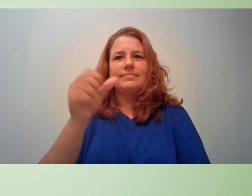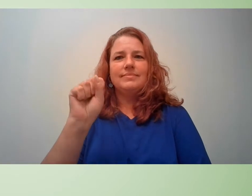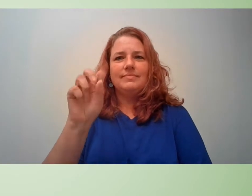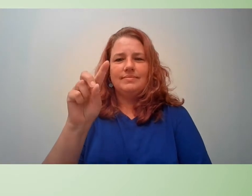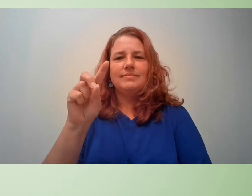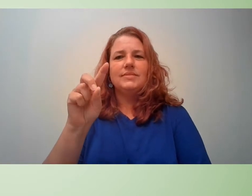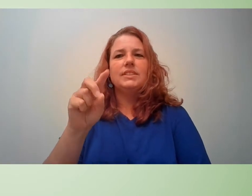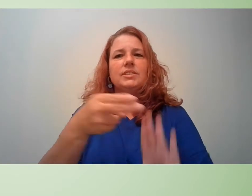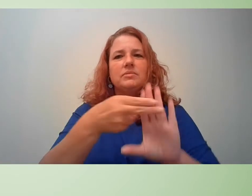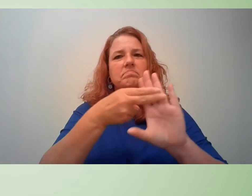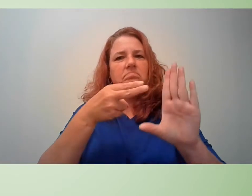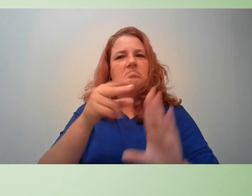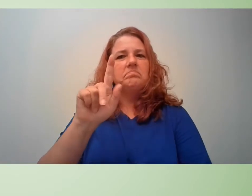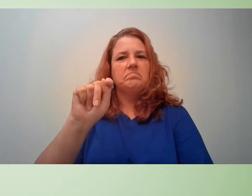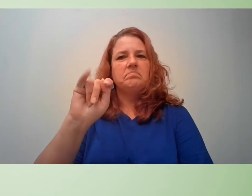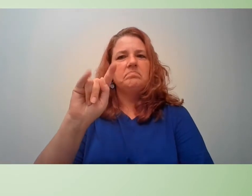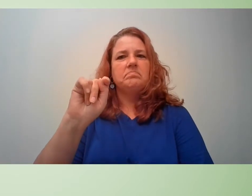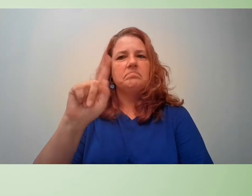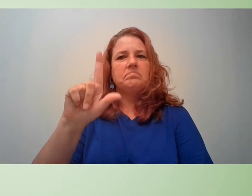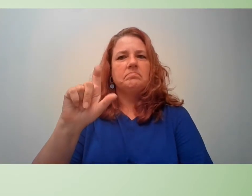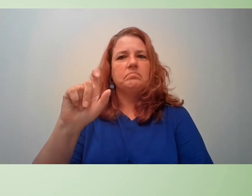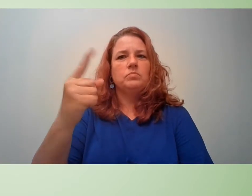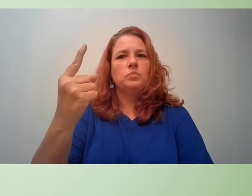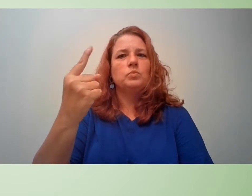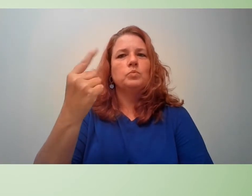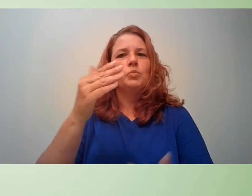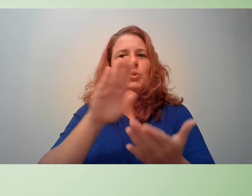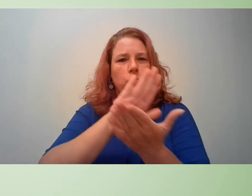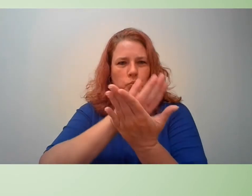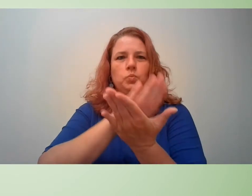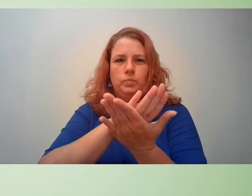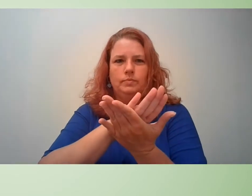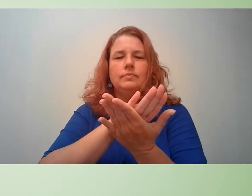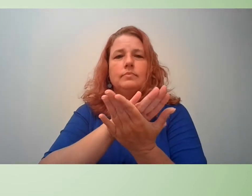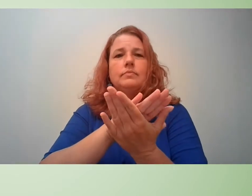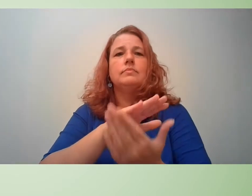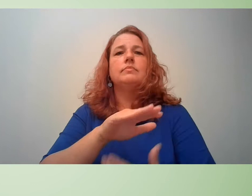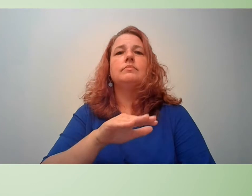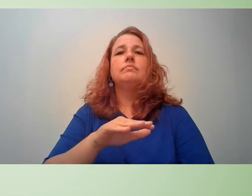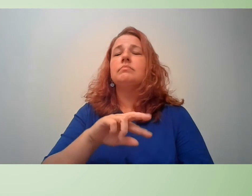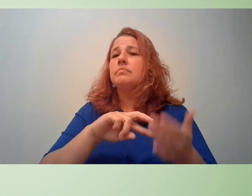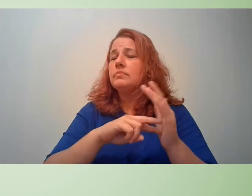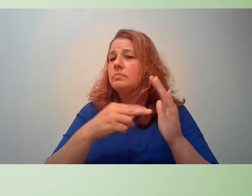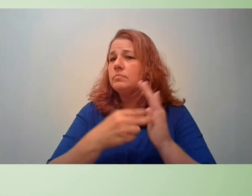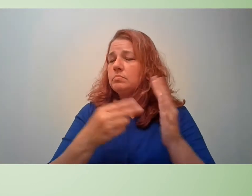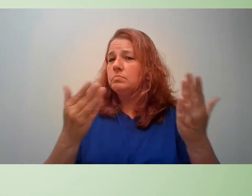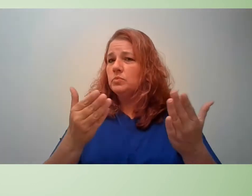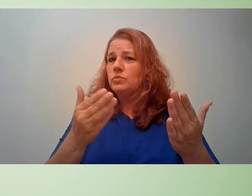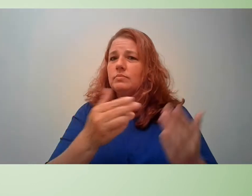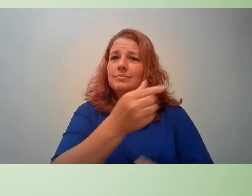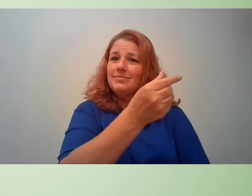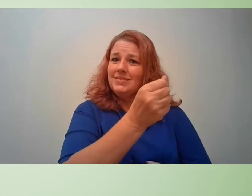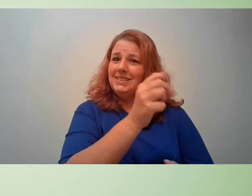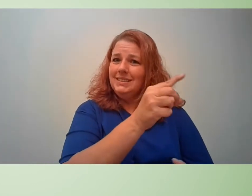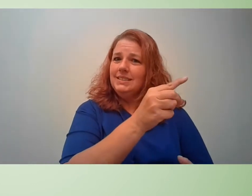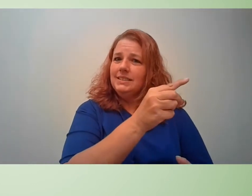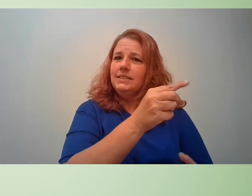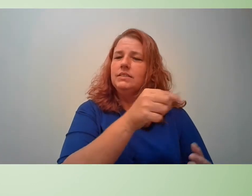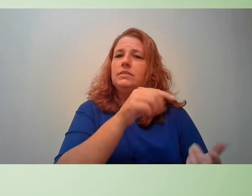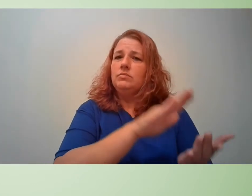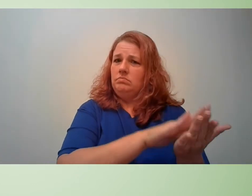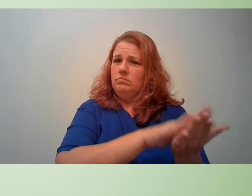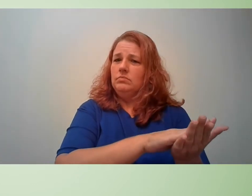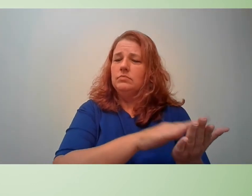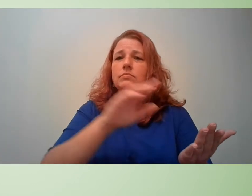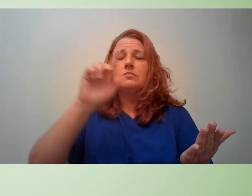GSD is a Title I school. This means we receive money from the federal government to help students who need more support. The federal money